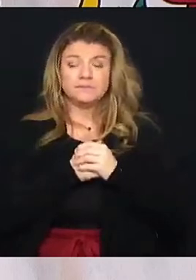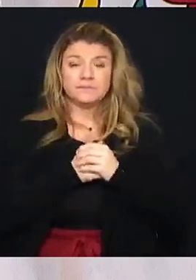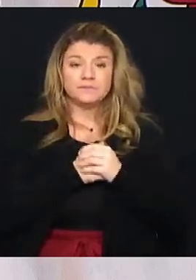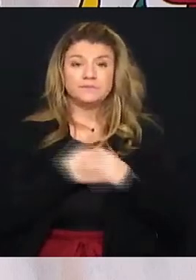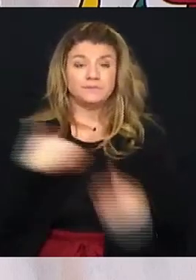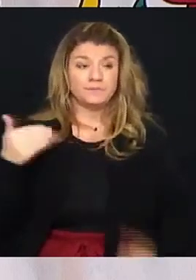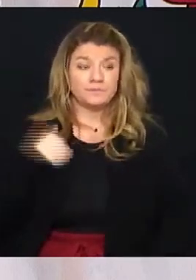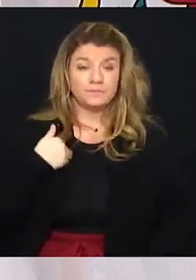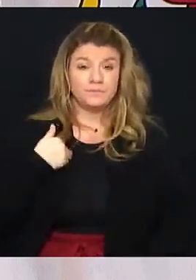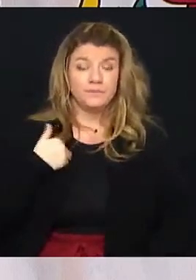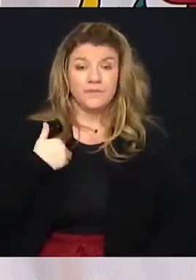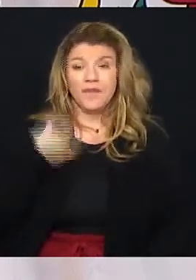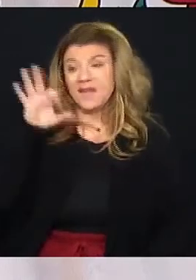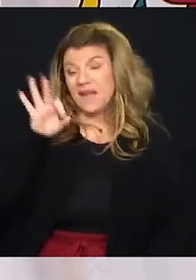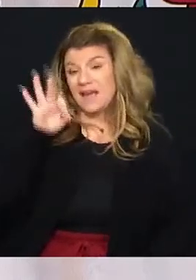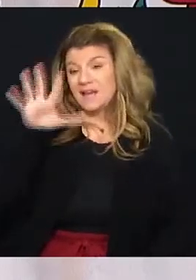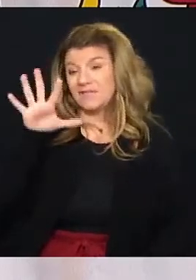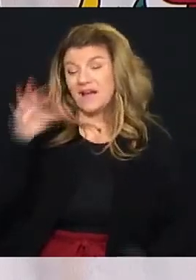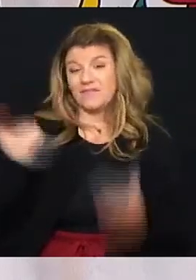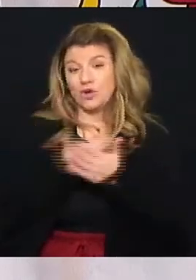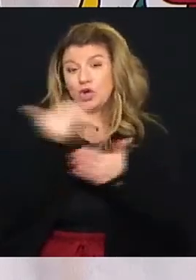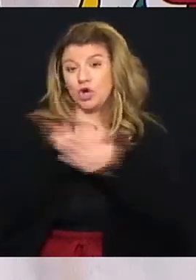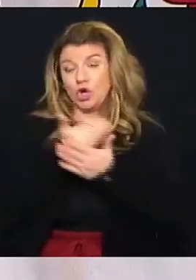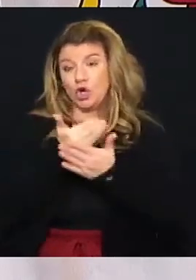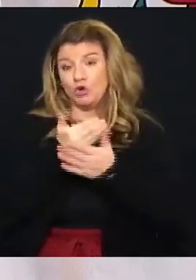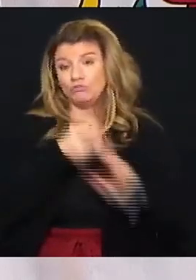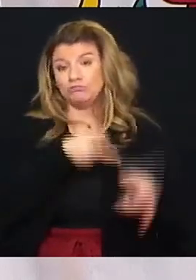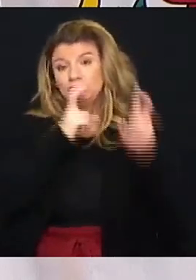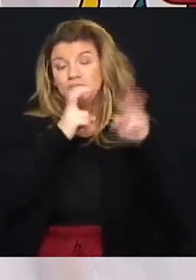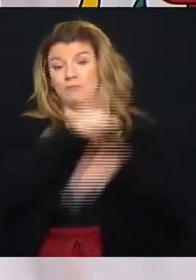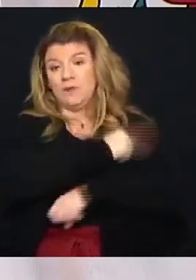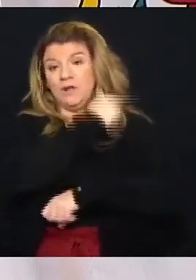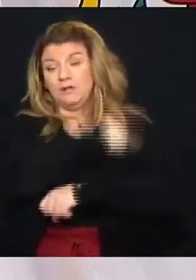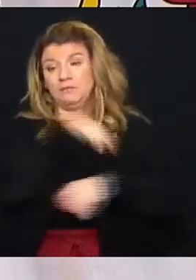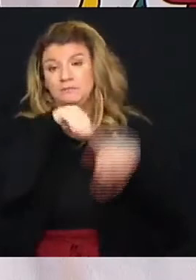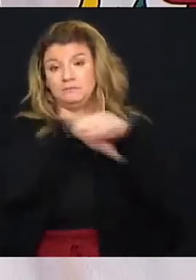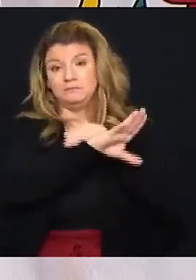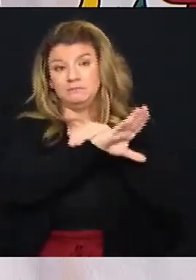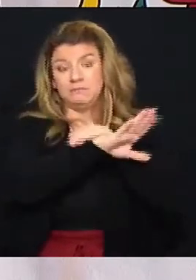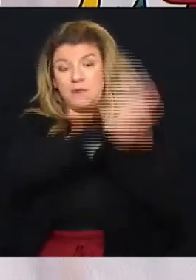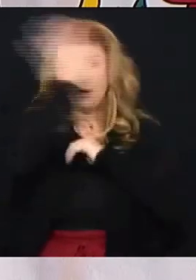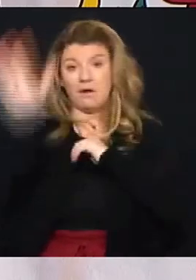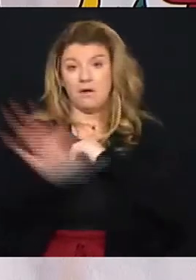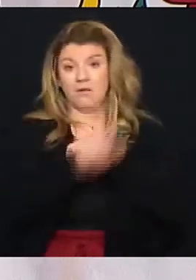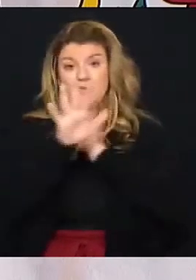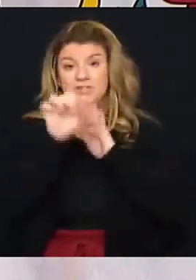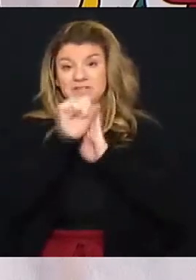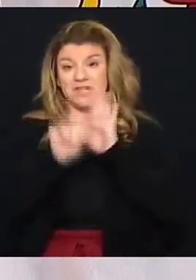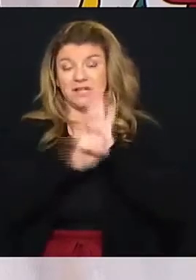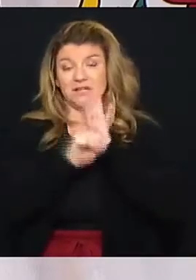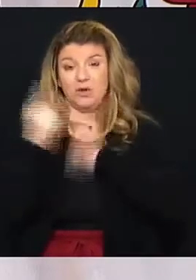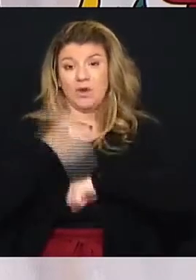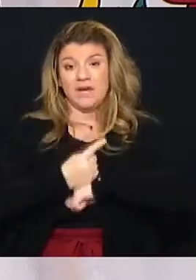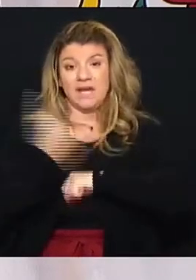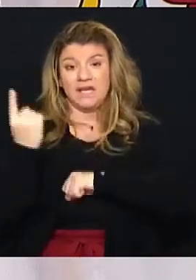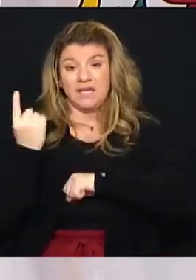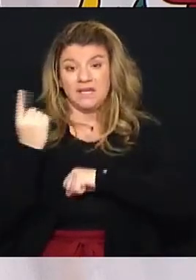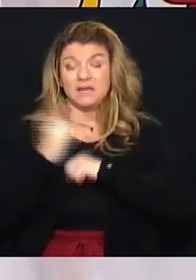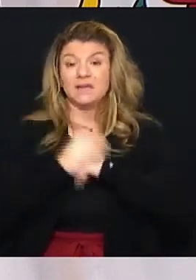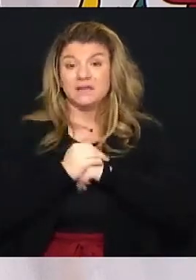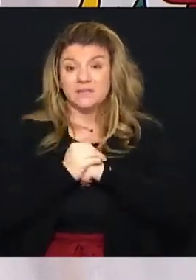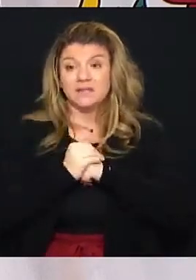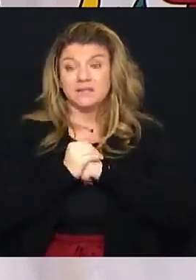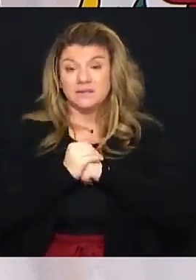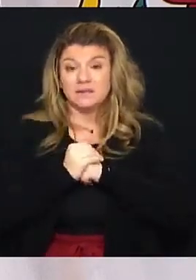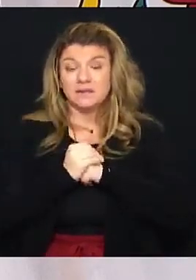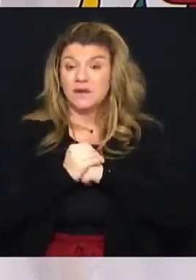we have 95 new admissions to hospitals, you know, across our state in the last day. Remember